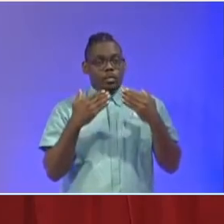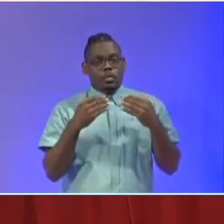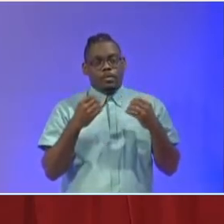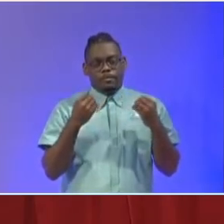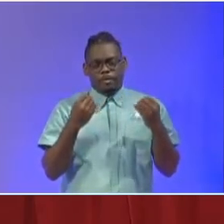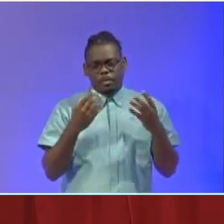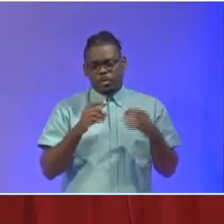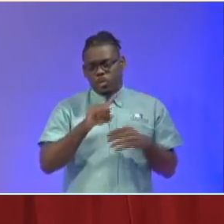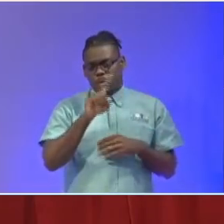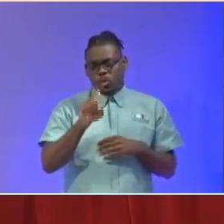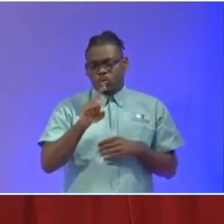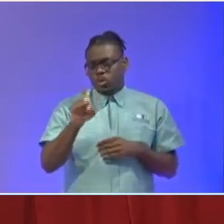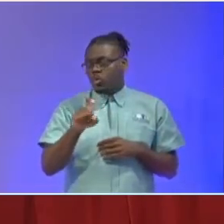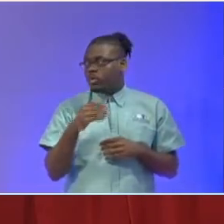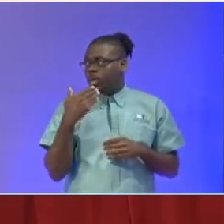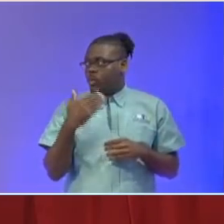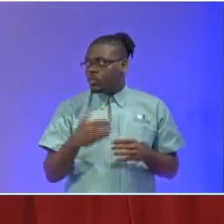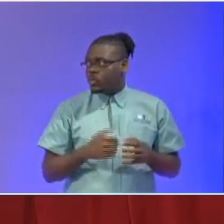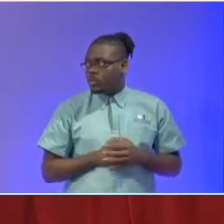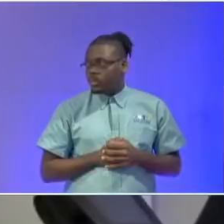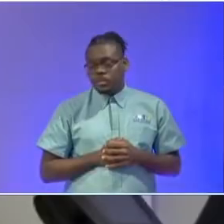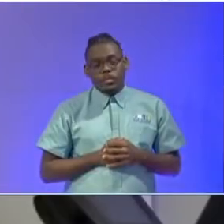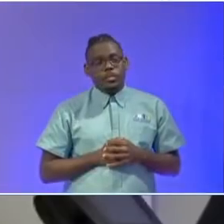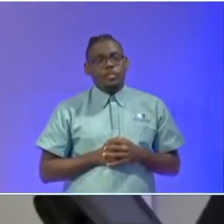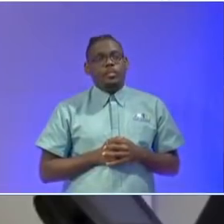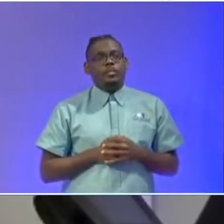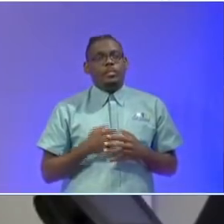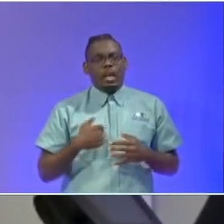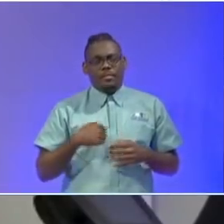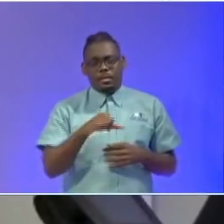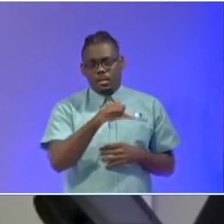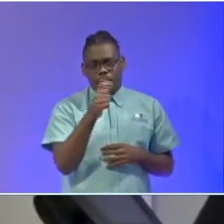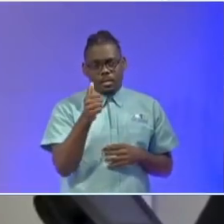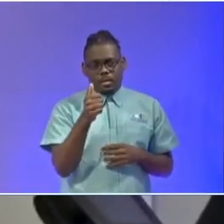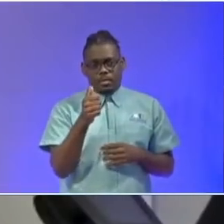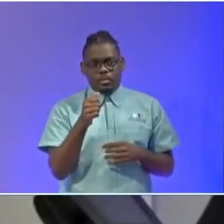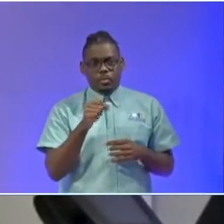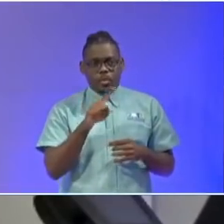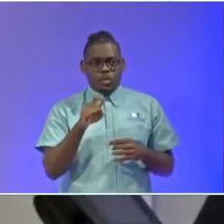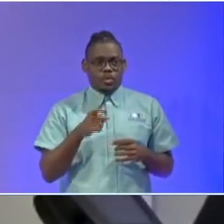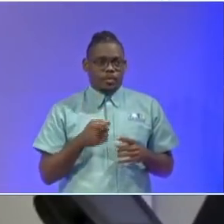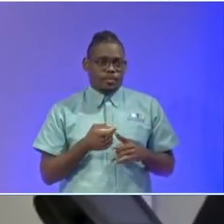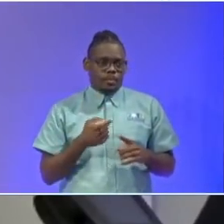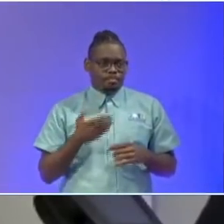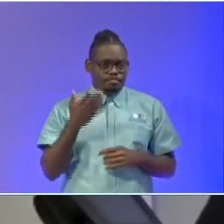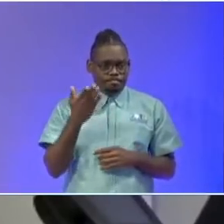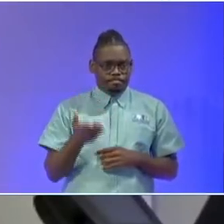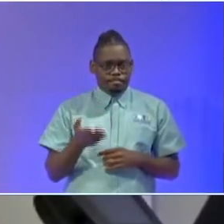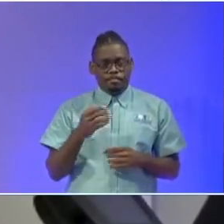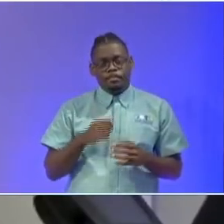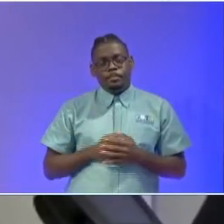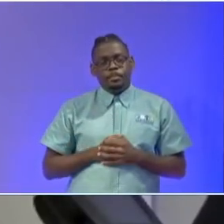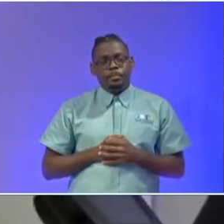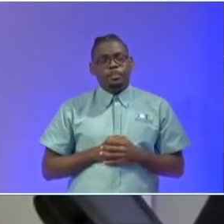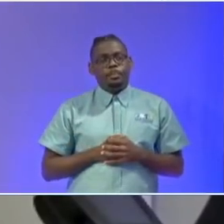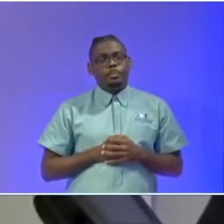Dr. Surju Singh, just another question from me. What percentage of these maternal deaths that you would have,